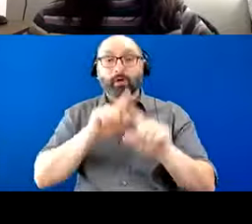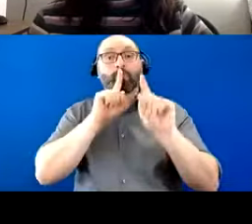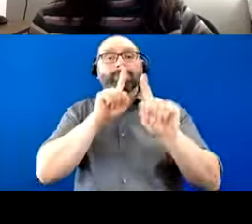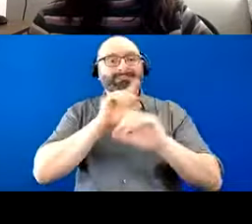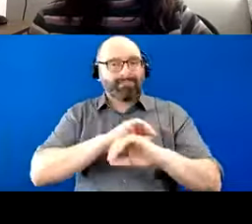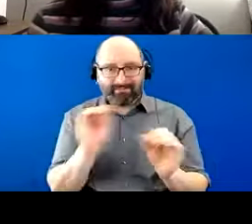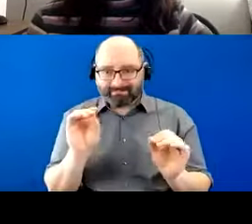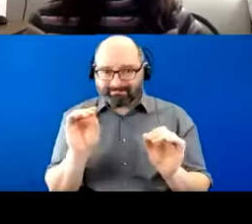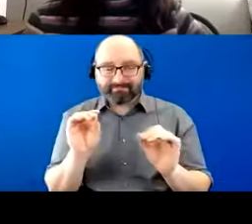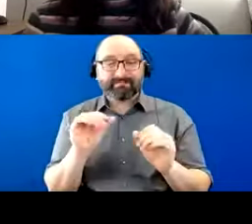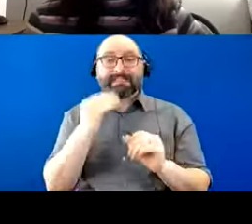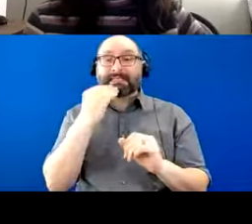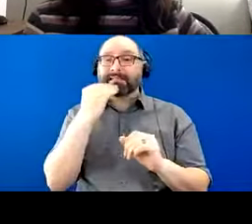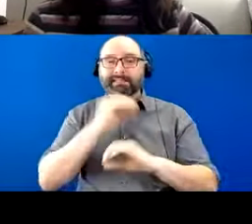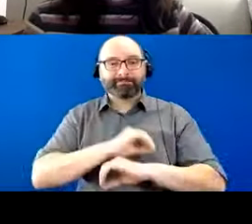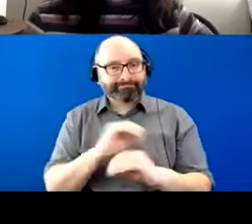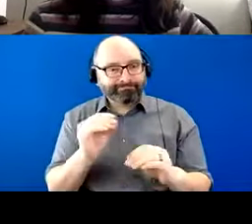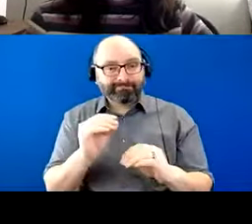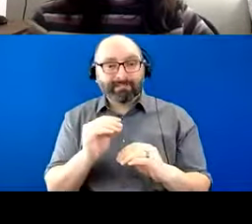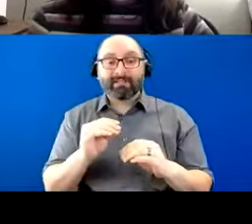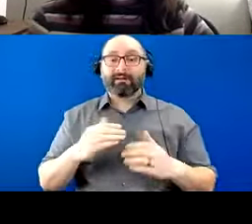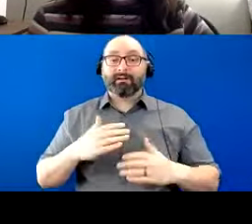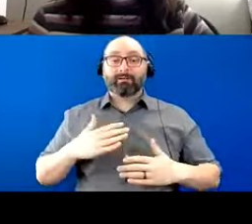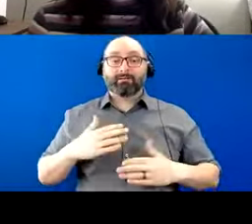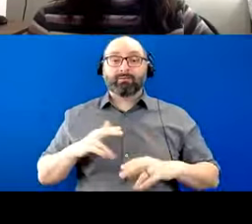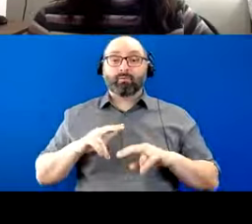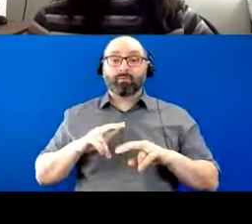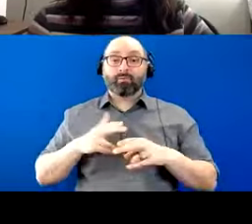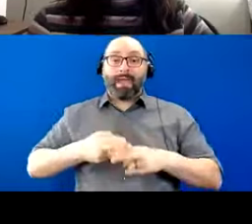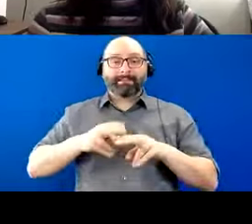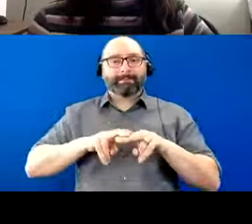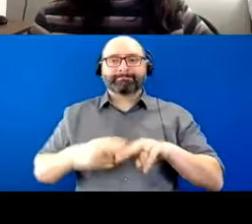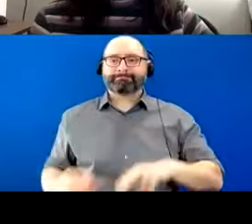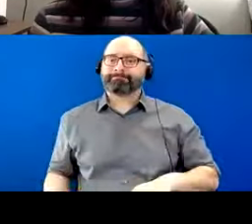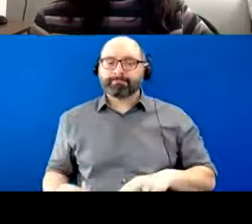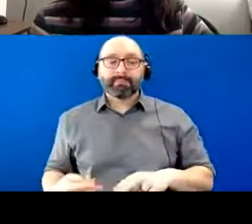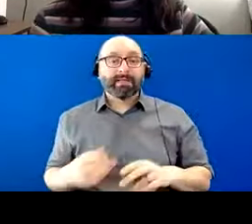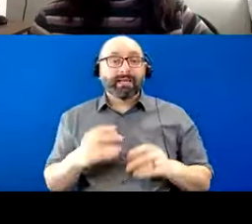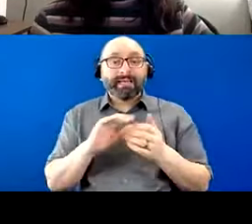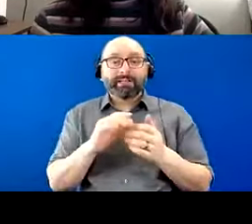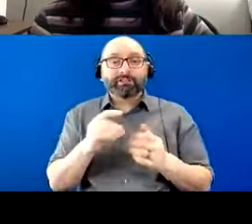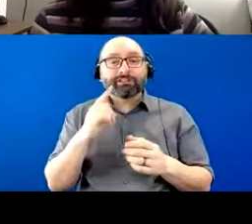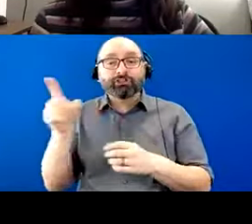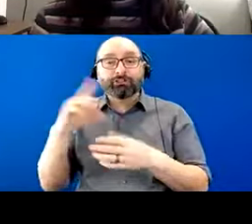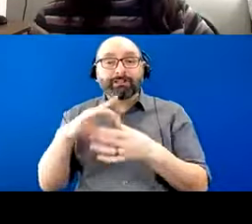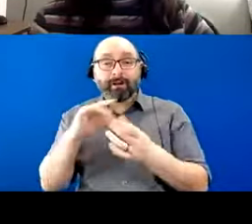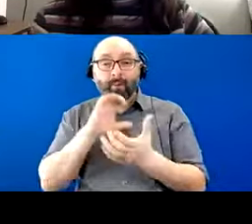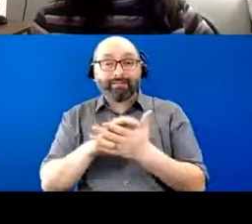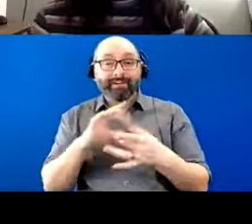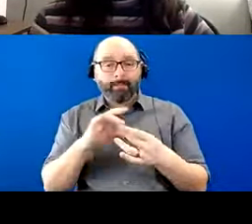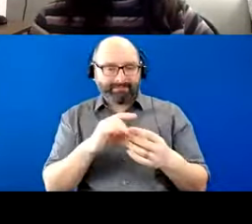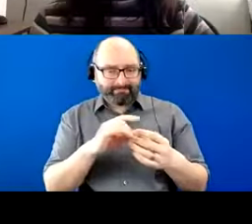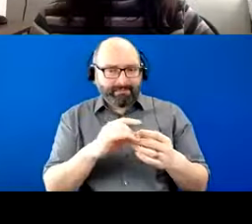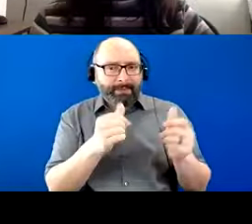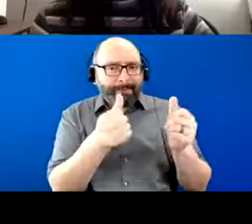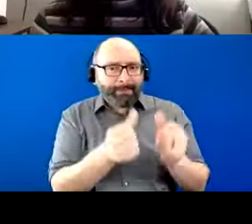non-responsive, wasn't eating, had lost a lot of weight. She commented how he's gotten so tiny. And so, he